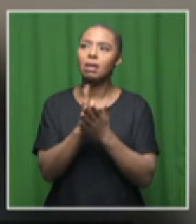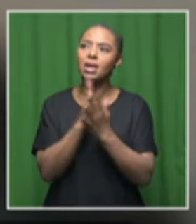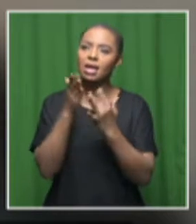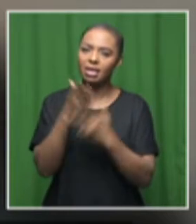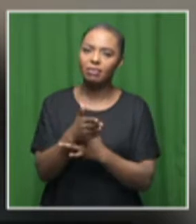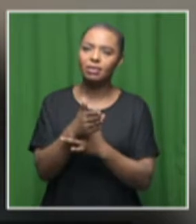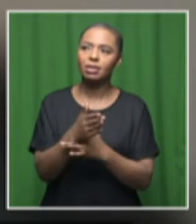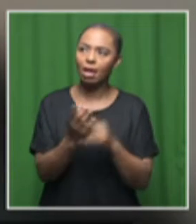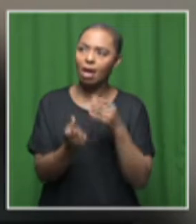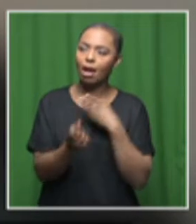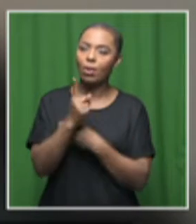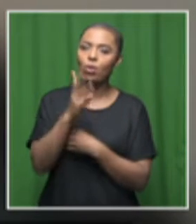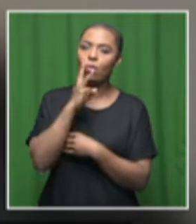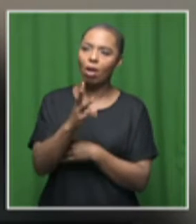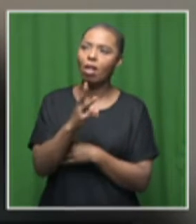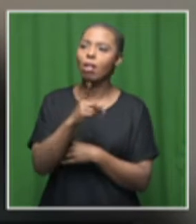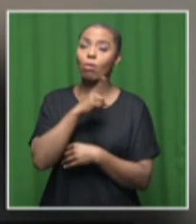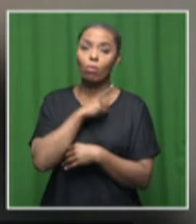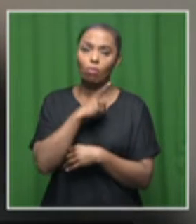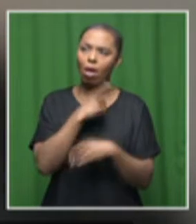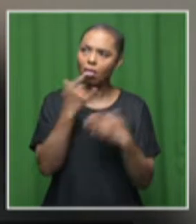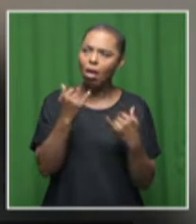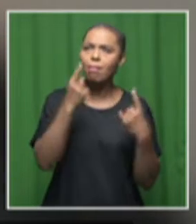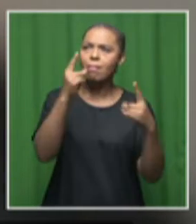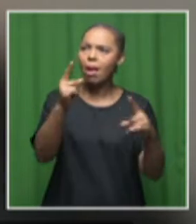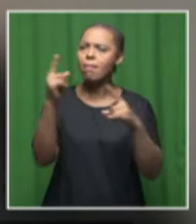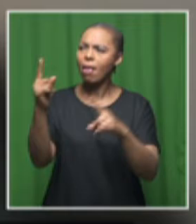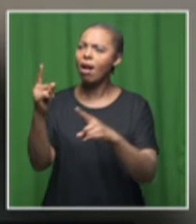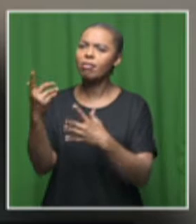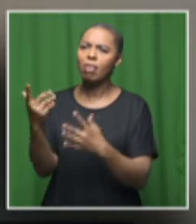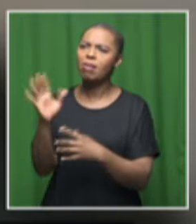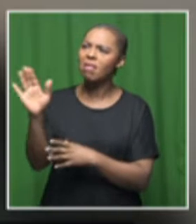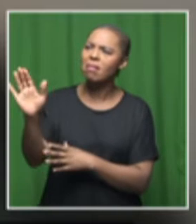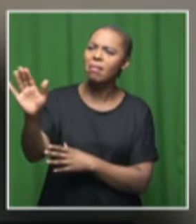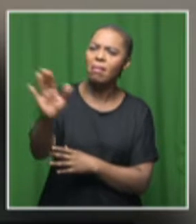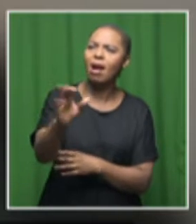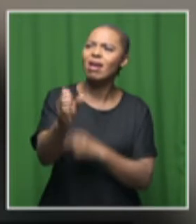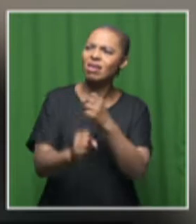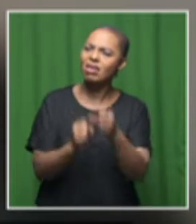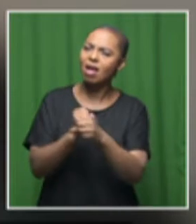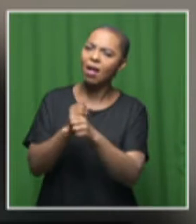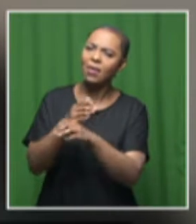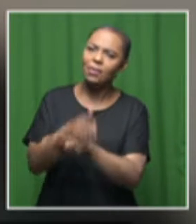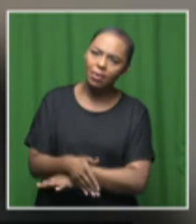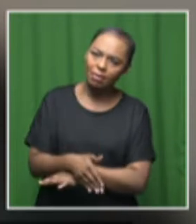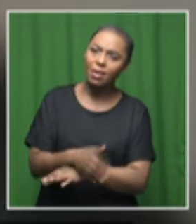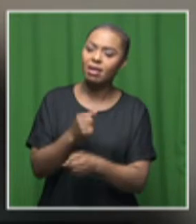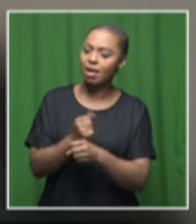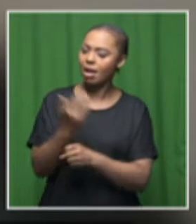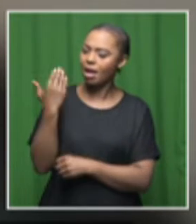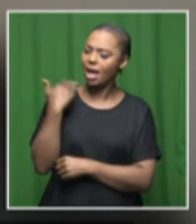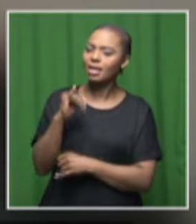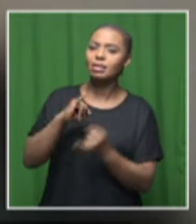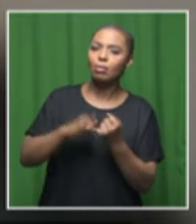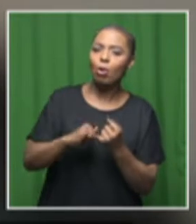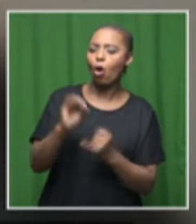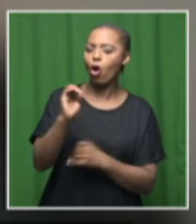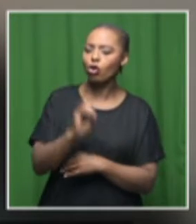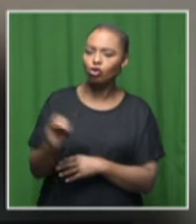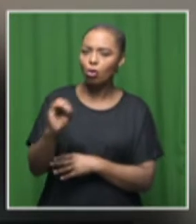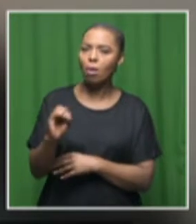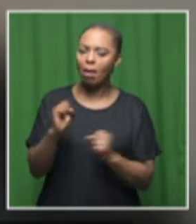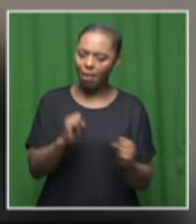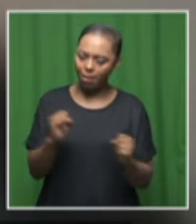in place. We have been going through this cycle for many years. Last year, September, October, we were sitting in exactly the